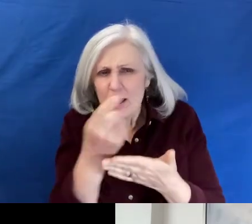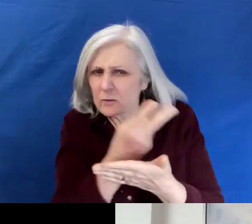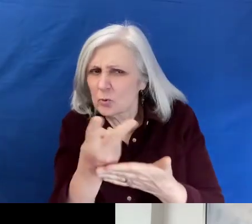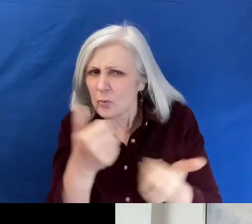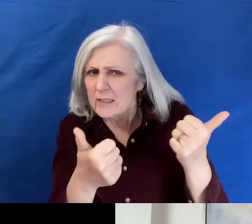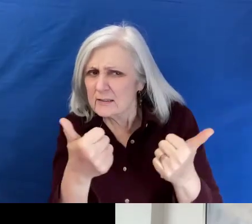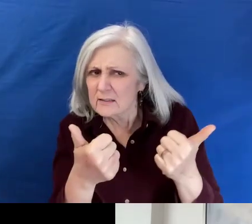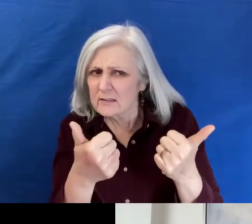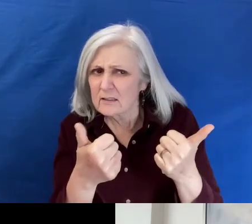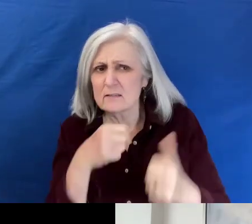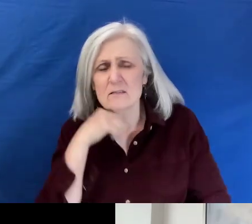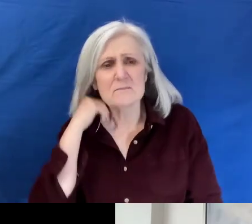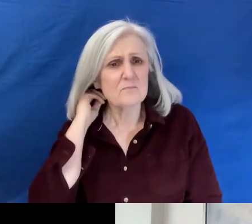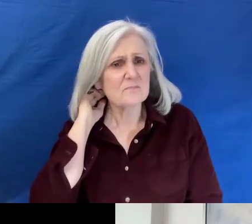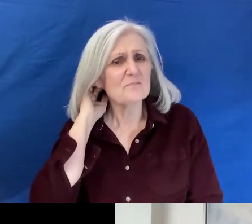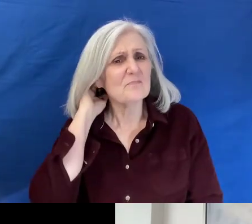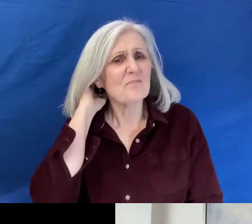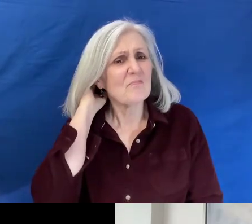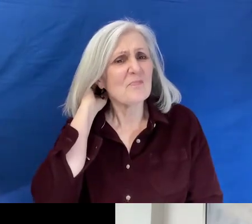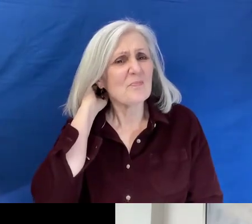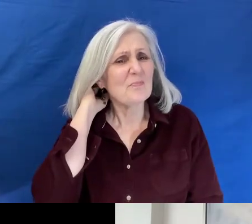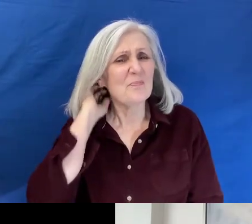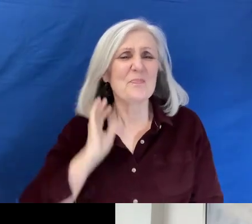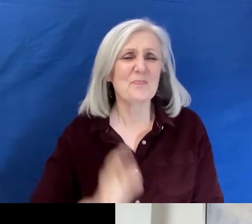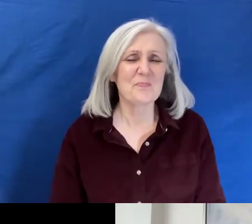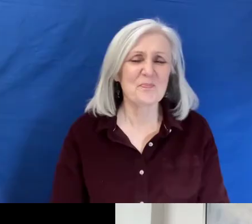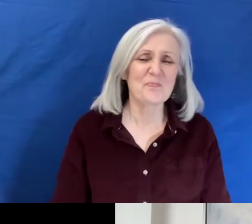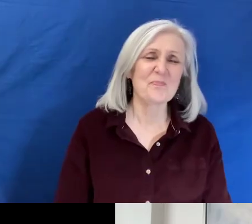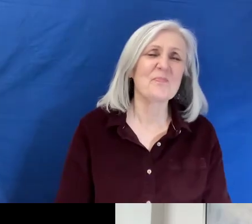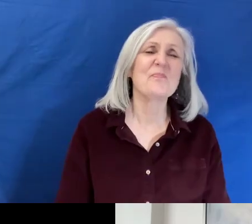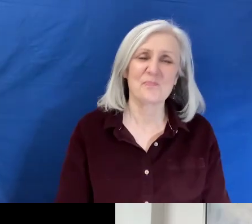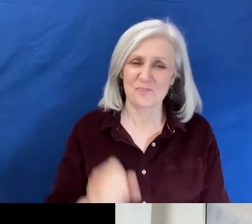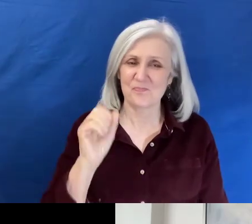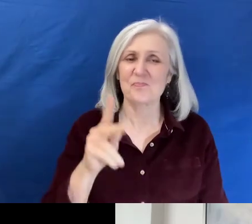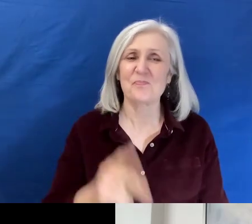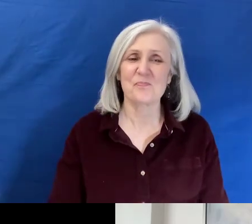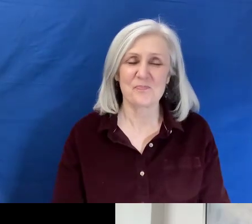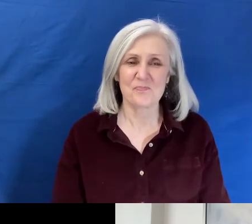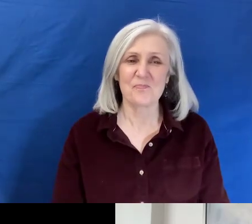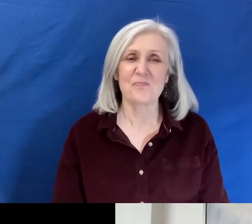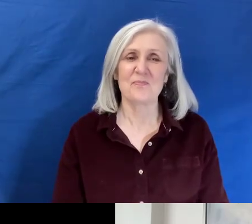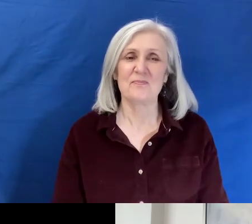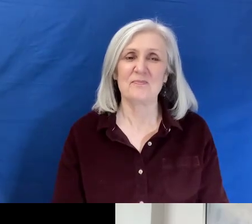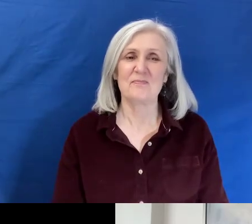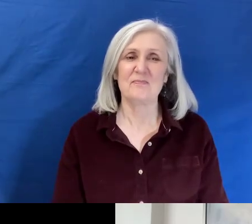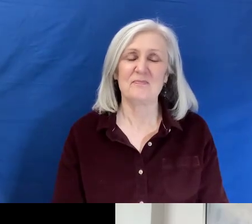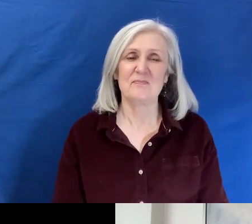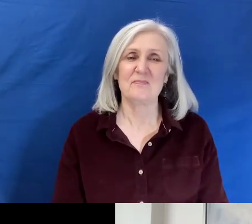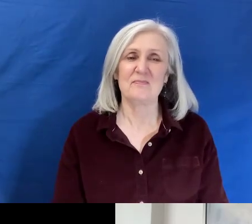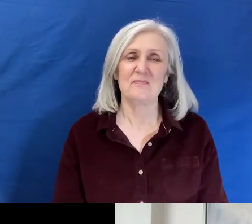2 weeks? 1 week. I have all next week off. The Okay. week Friday to